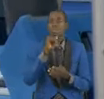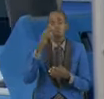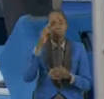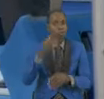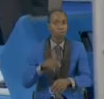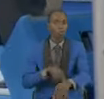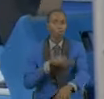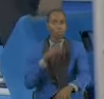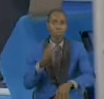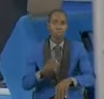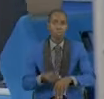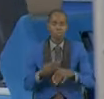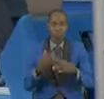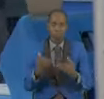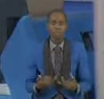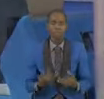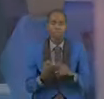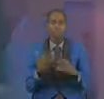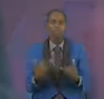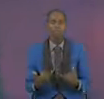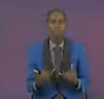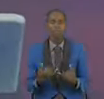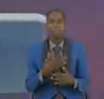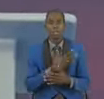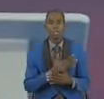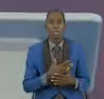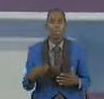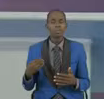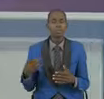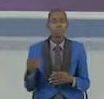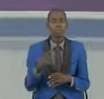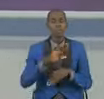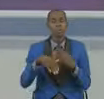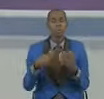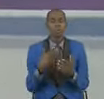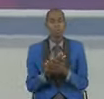hence. And they waited, and they all continued with